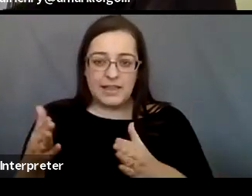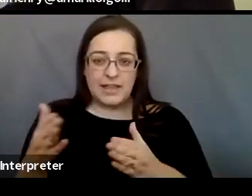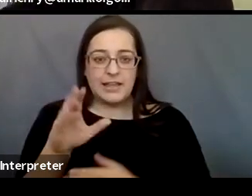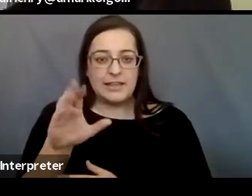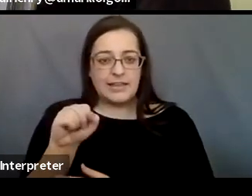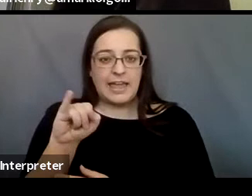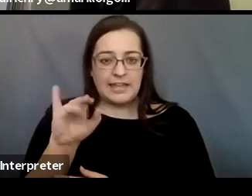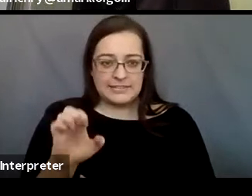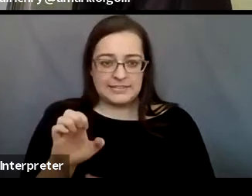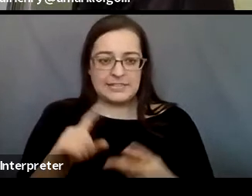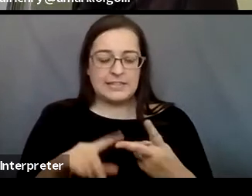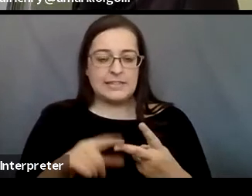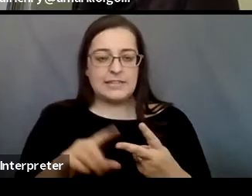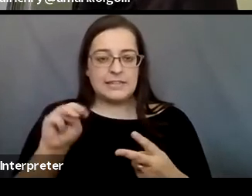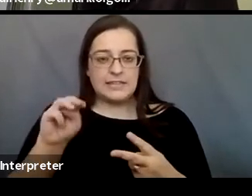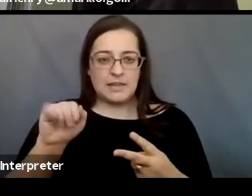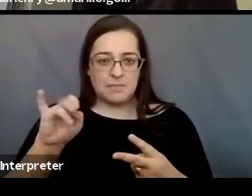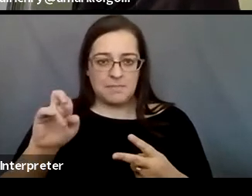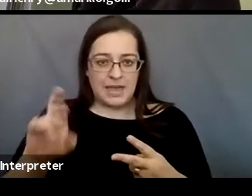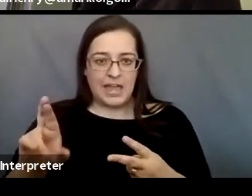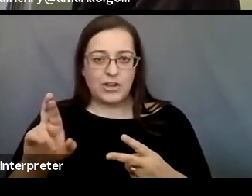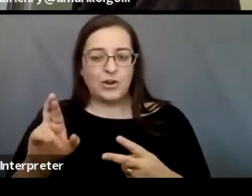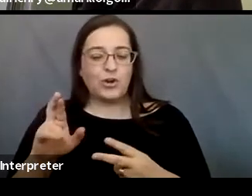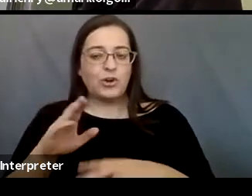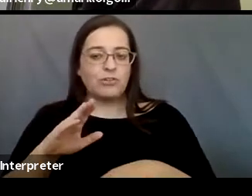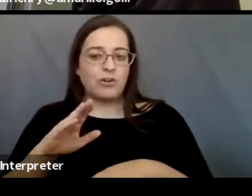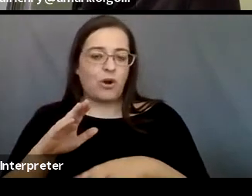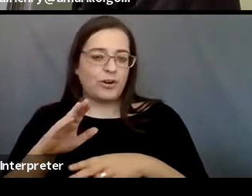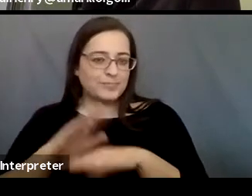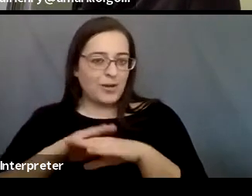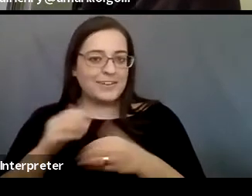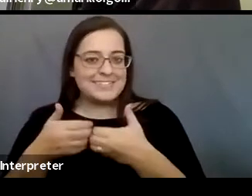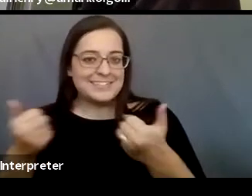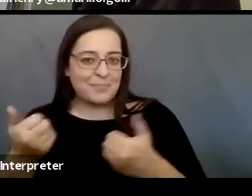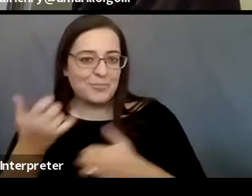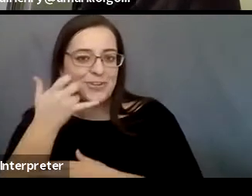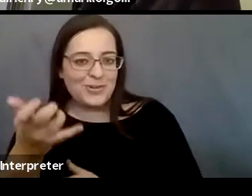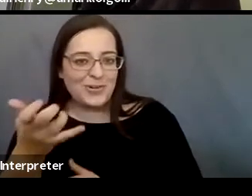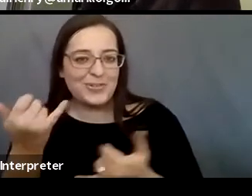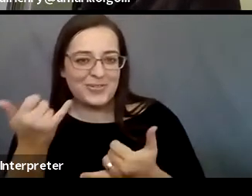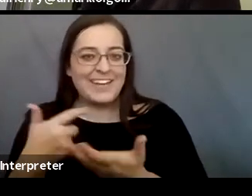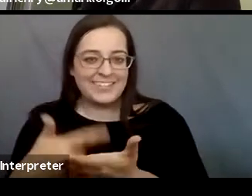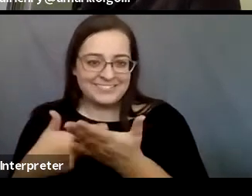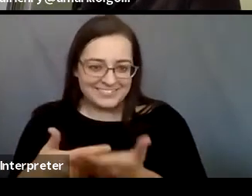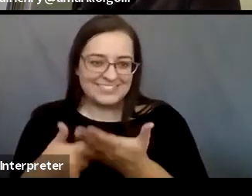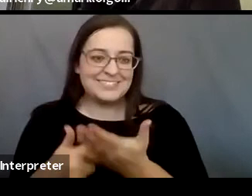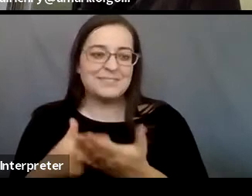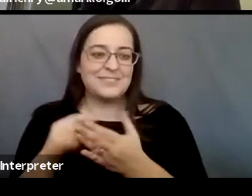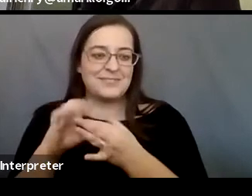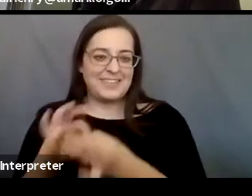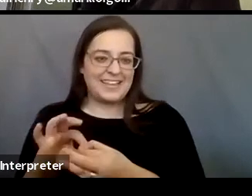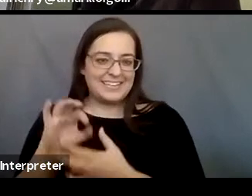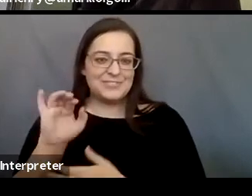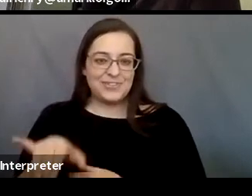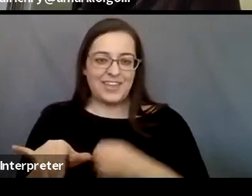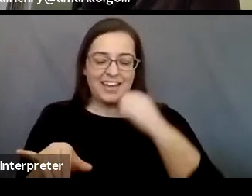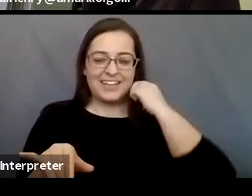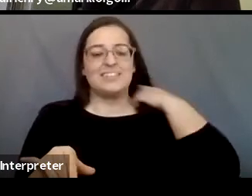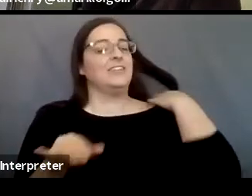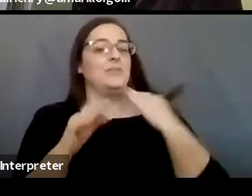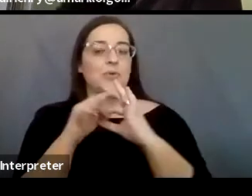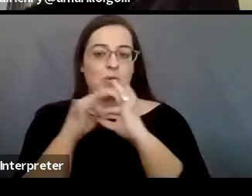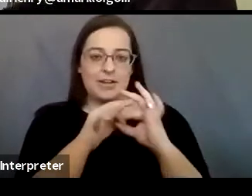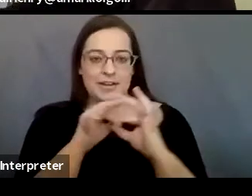and the mayor are actually on a call right now, addressing some questions and